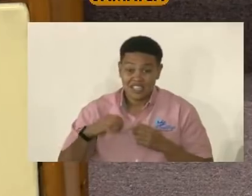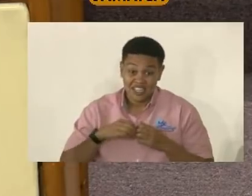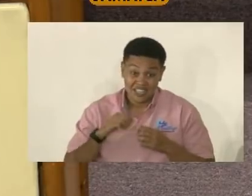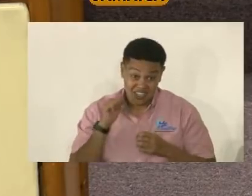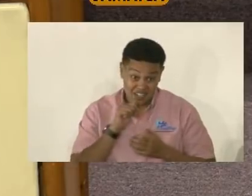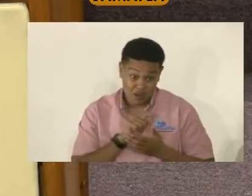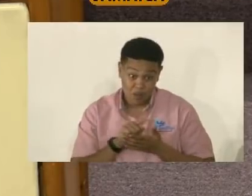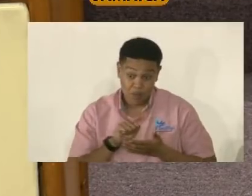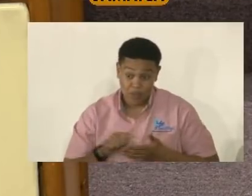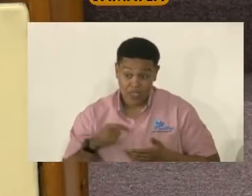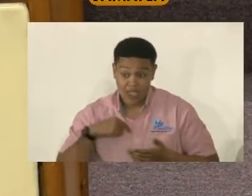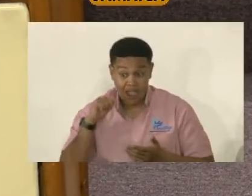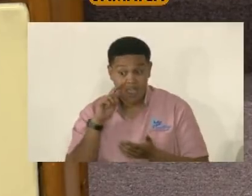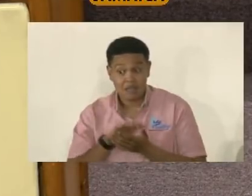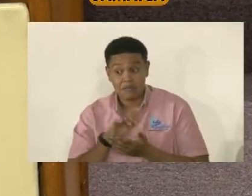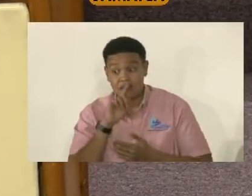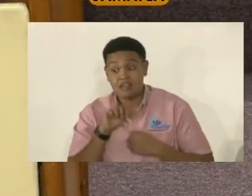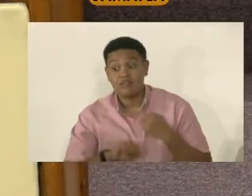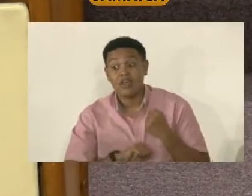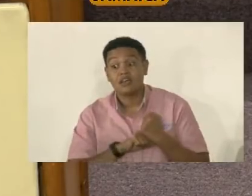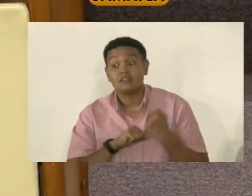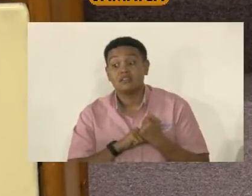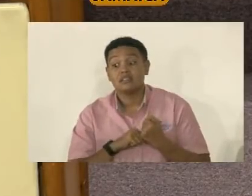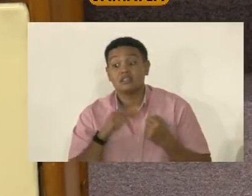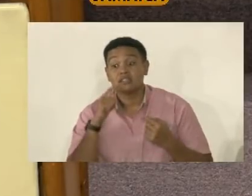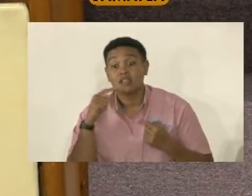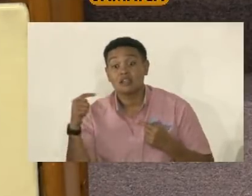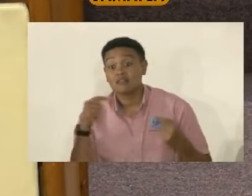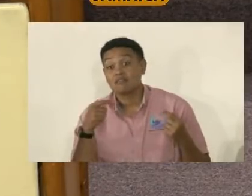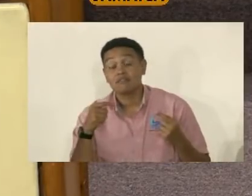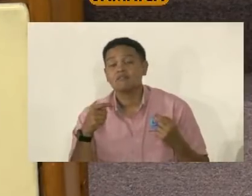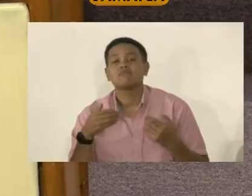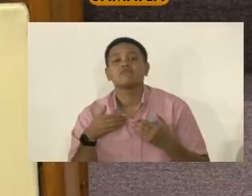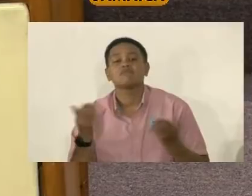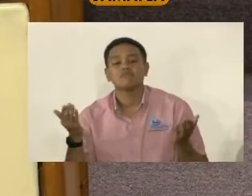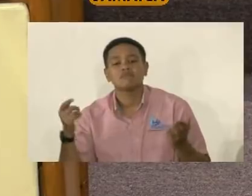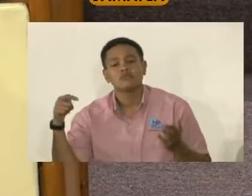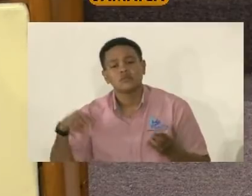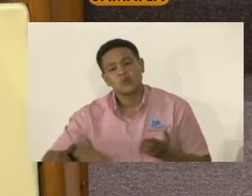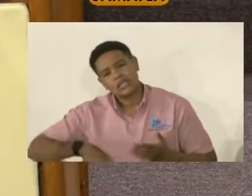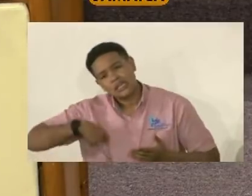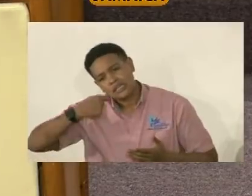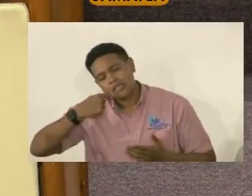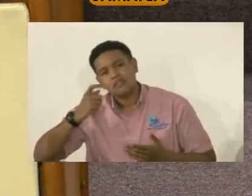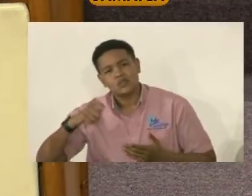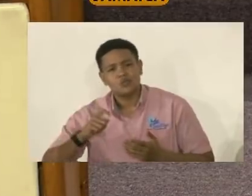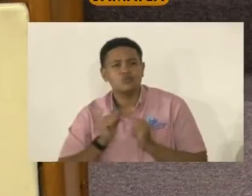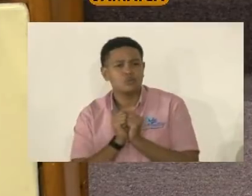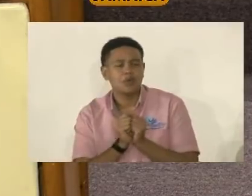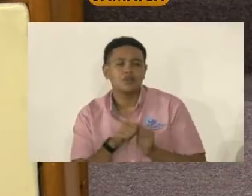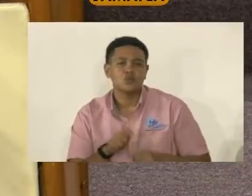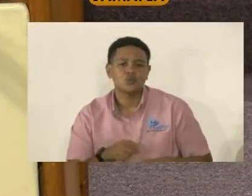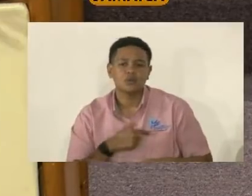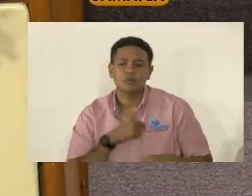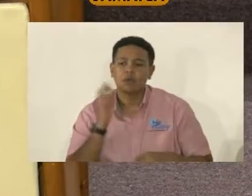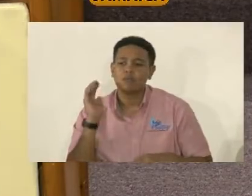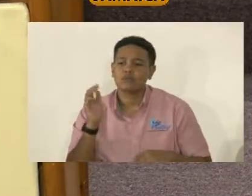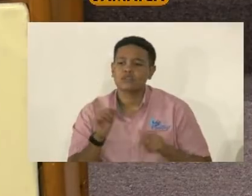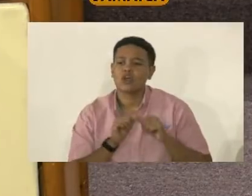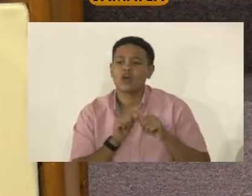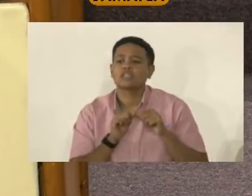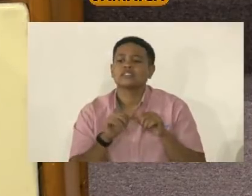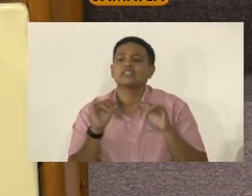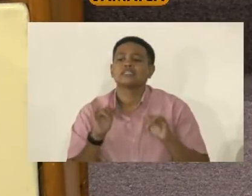can assist in bridging the divide. My presentations have followed a consistent format